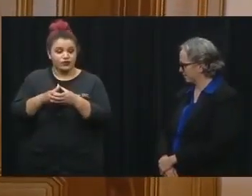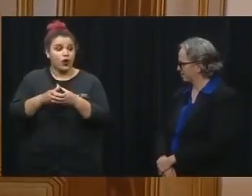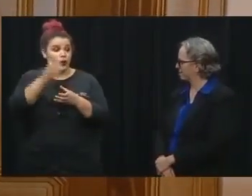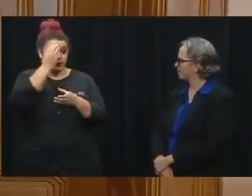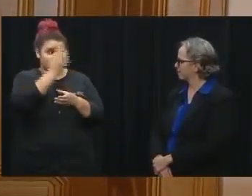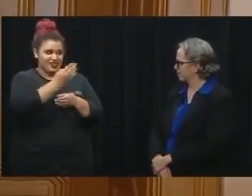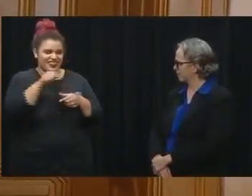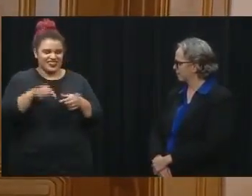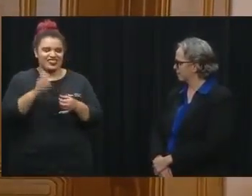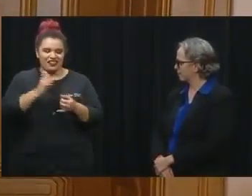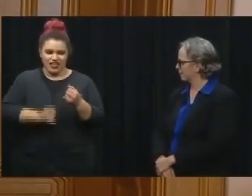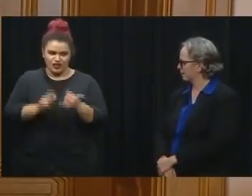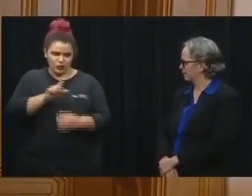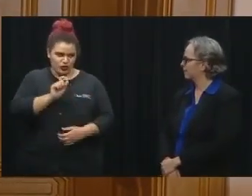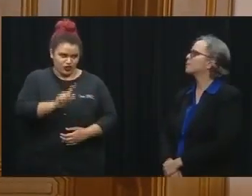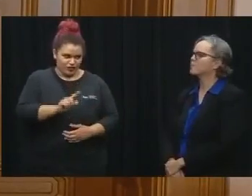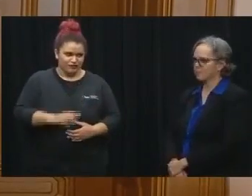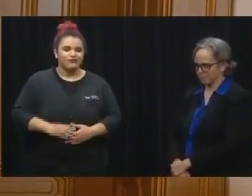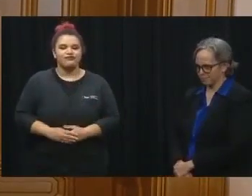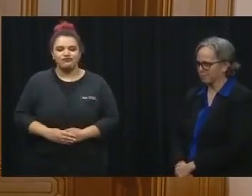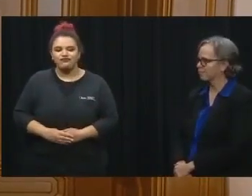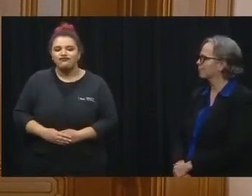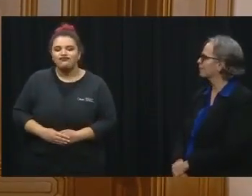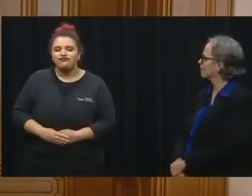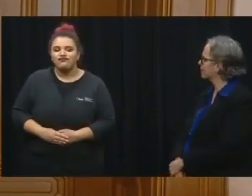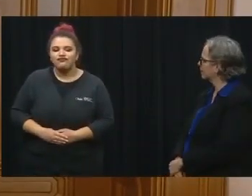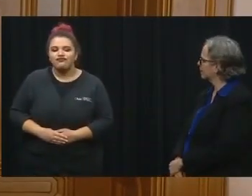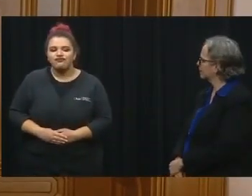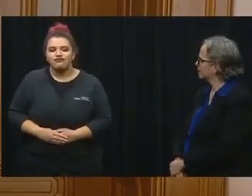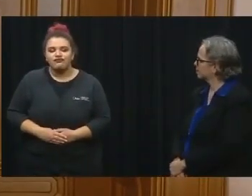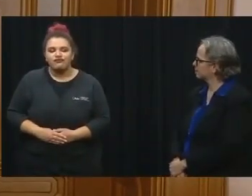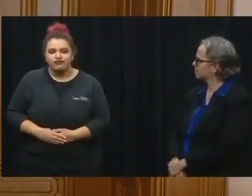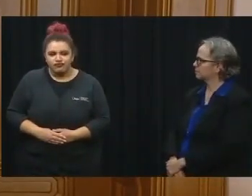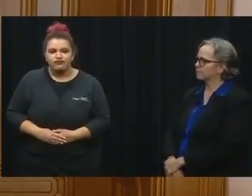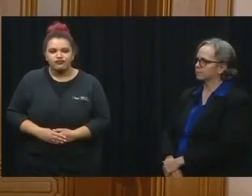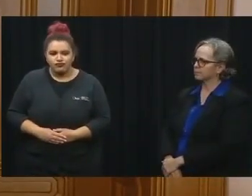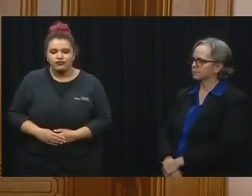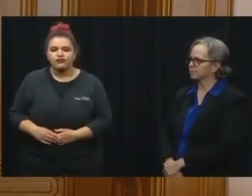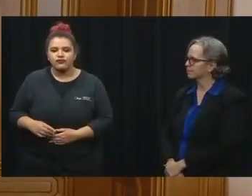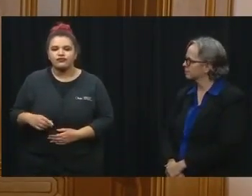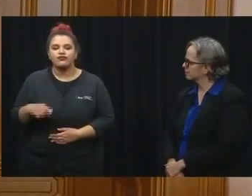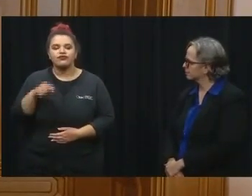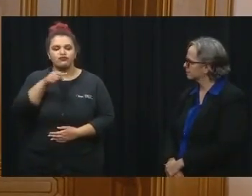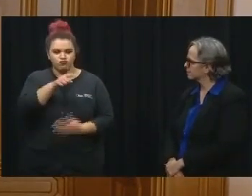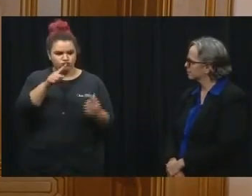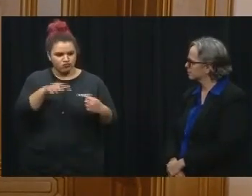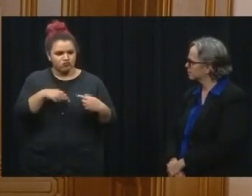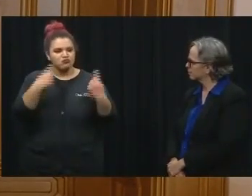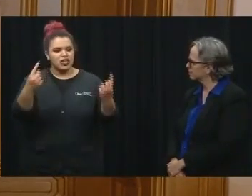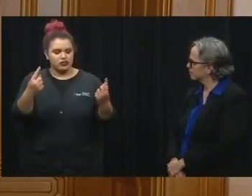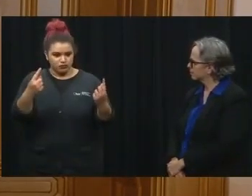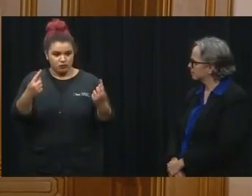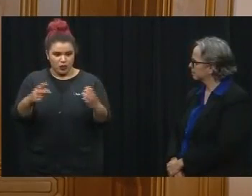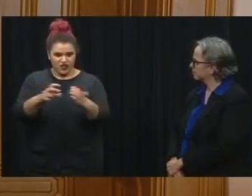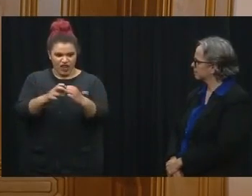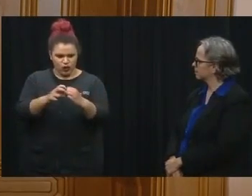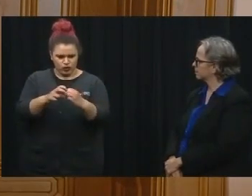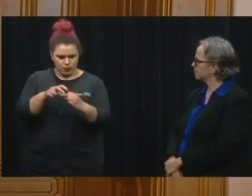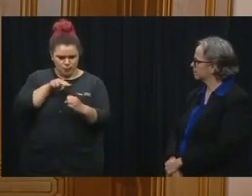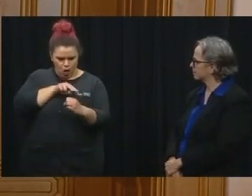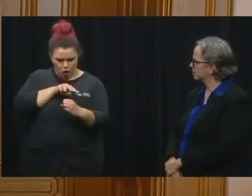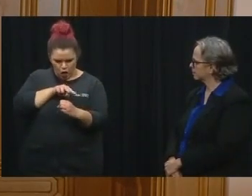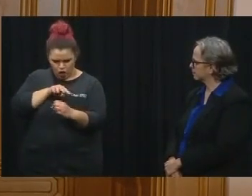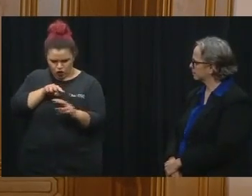last question. One of the questions I have, as you monitor the virus and you have a curve that you'll be